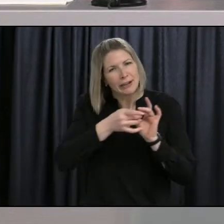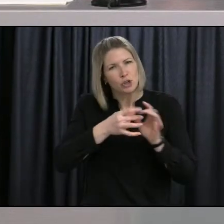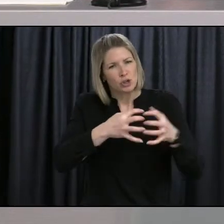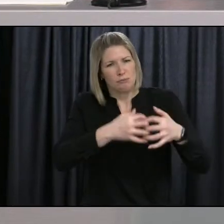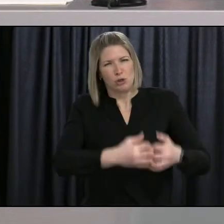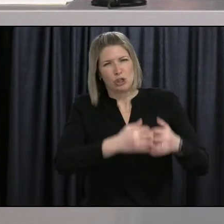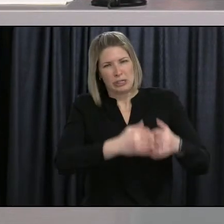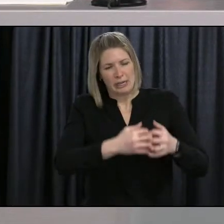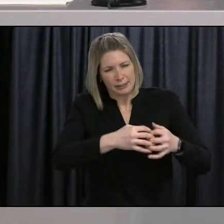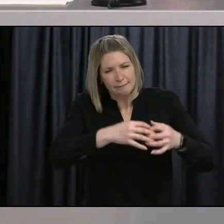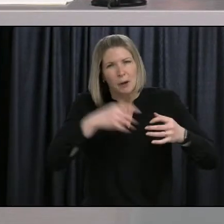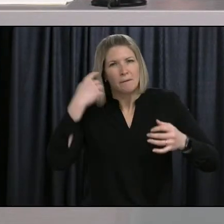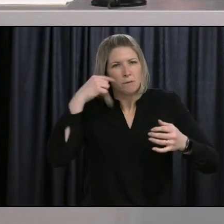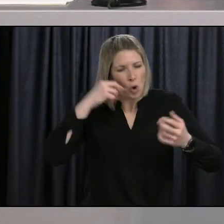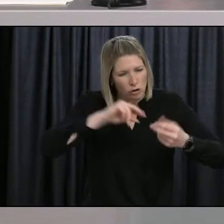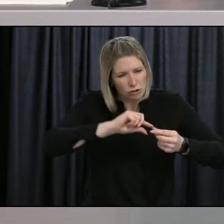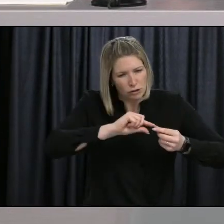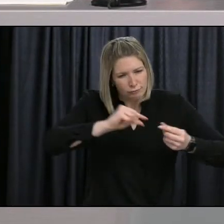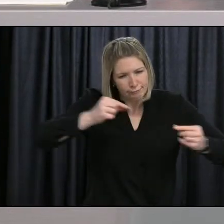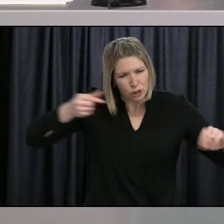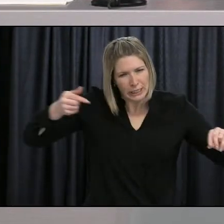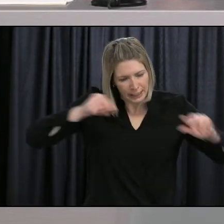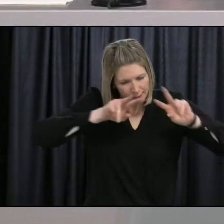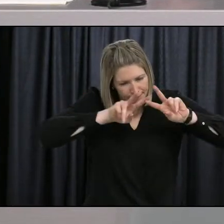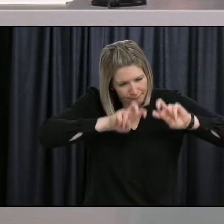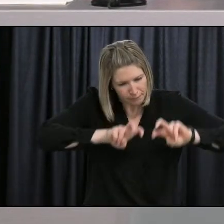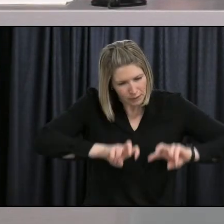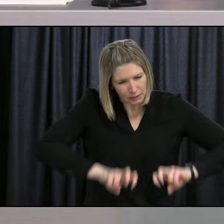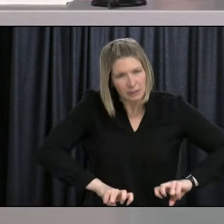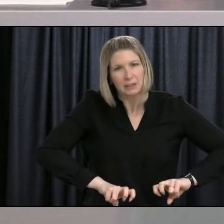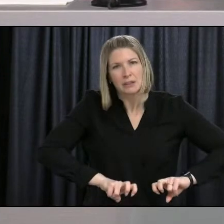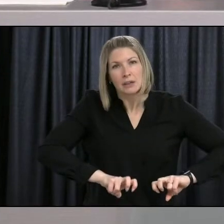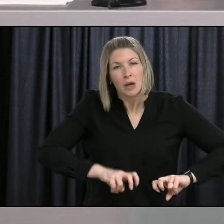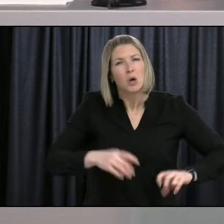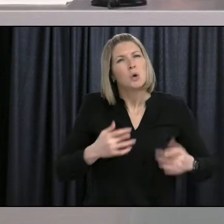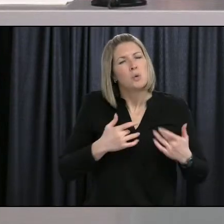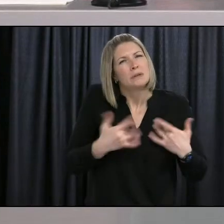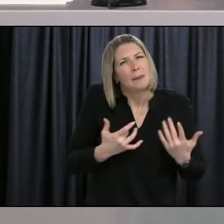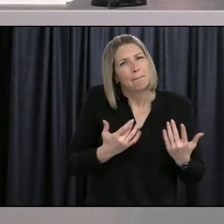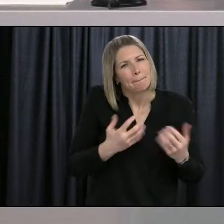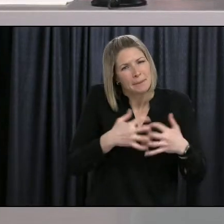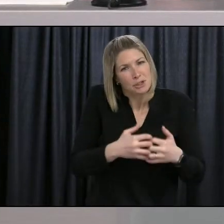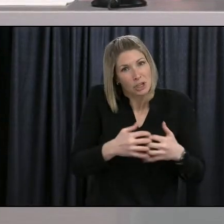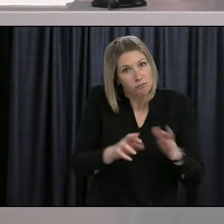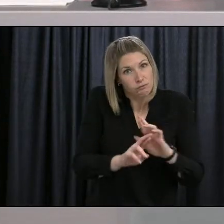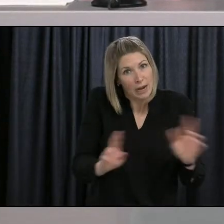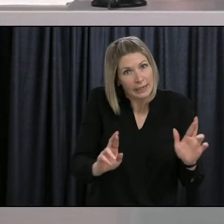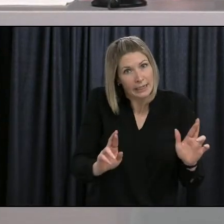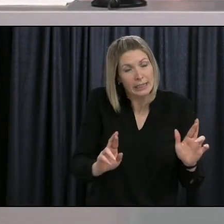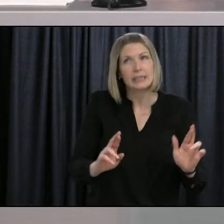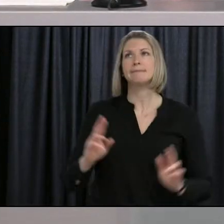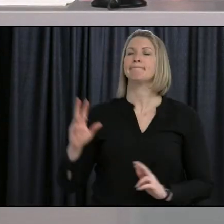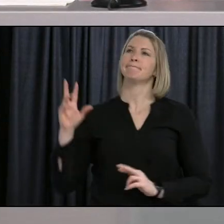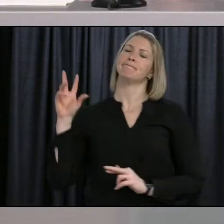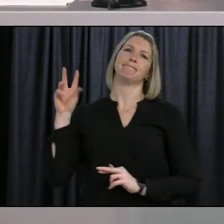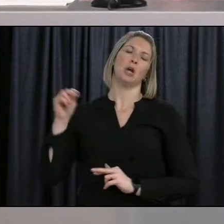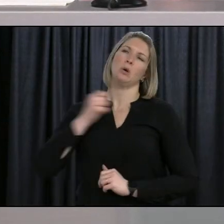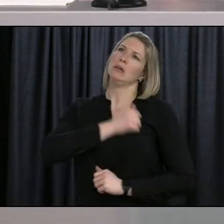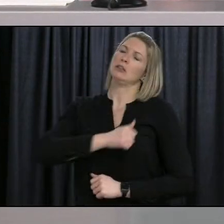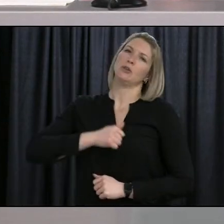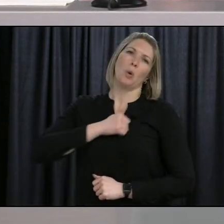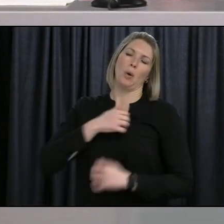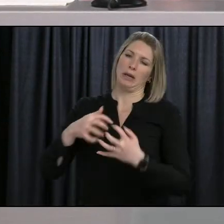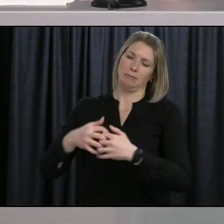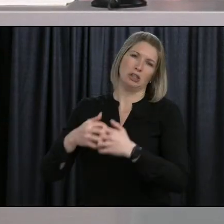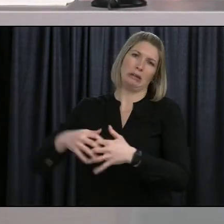its status? No, so unfortunately there was some delays in that. We're hoping to have it by the end of the month, but at the moment, no,